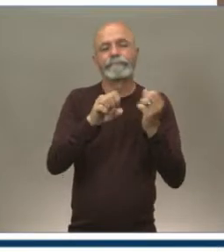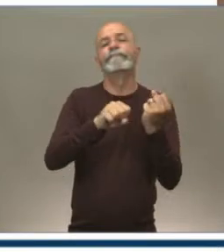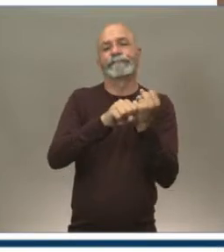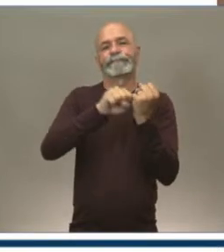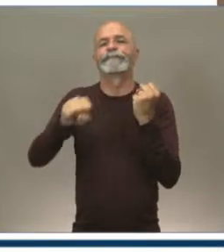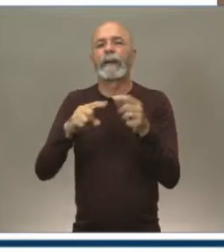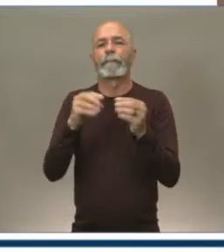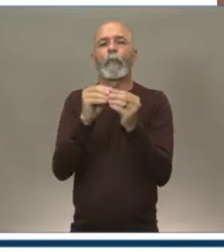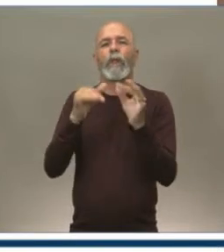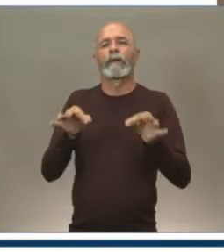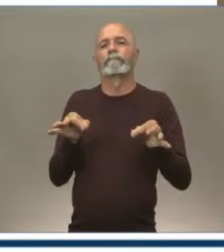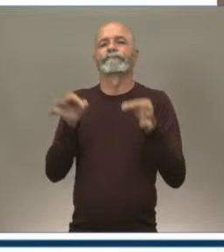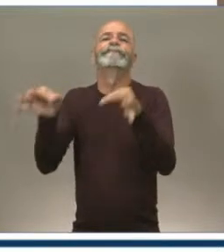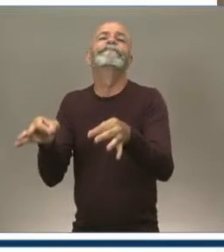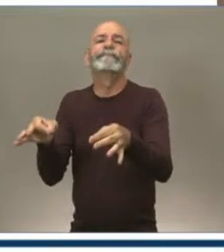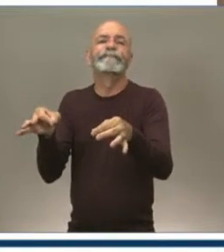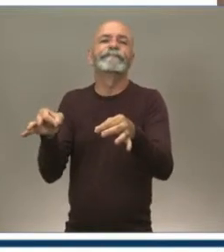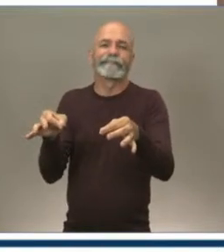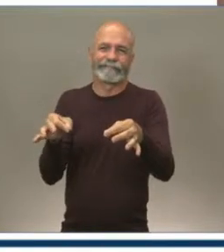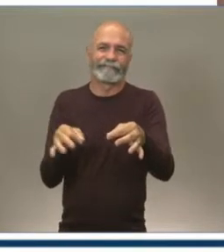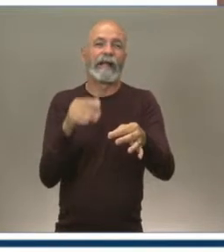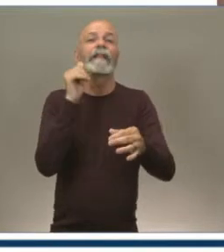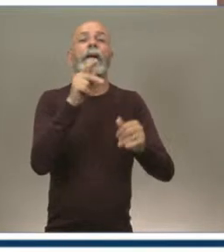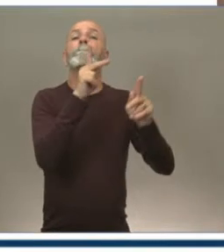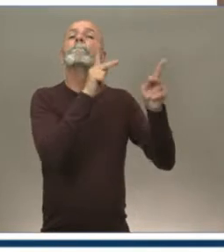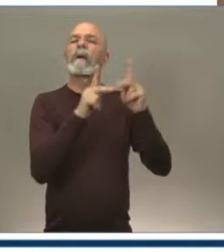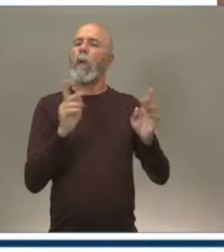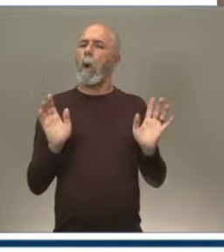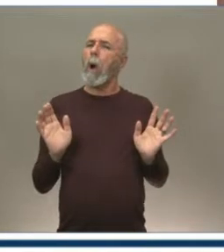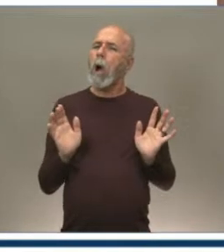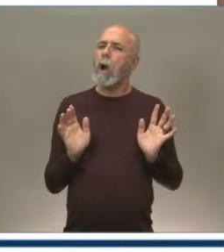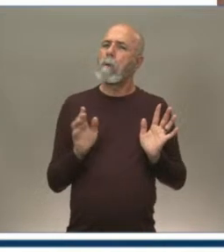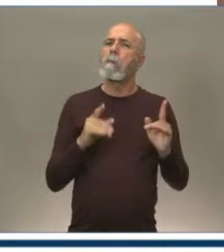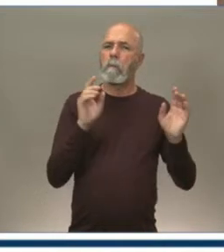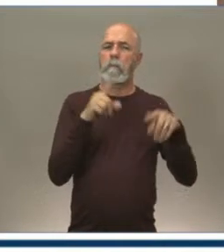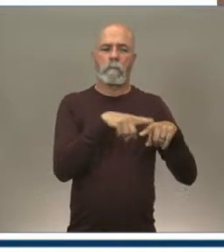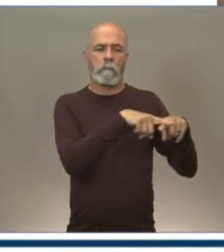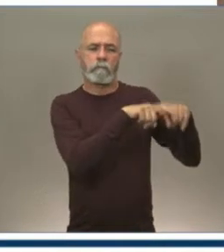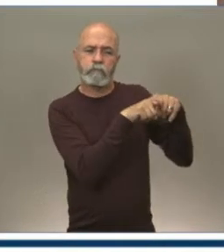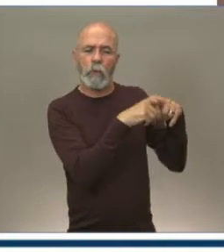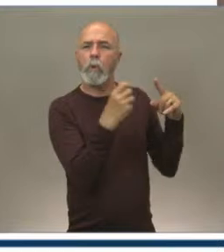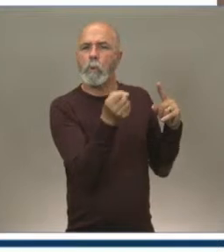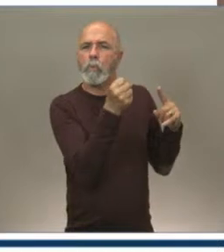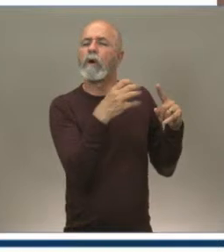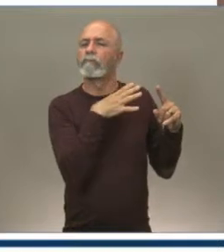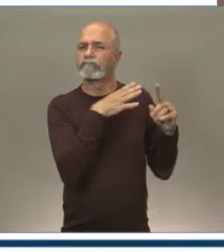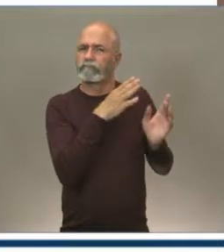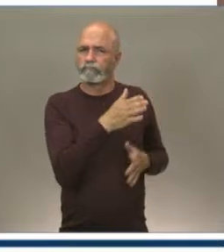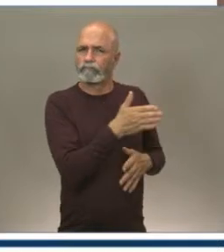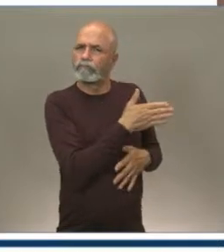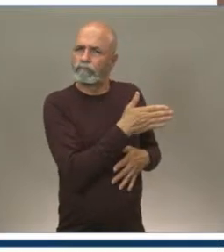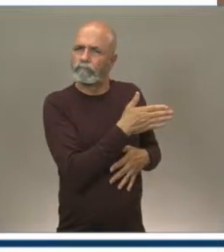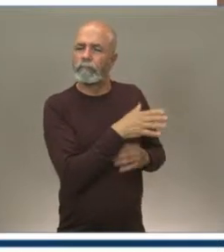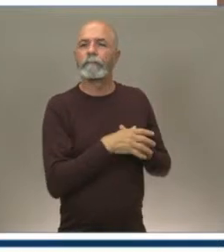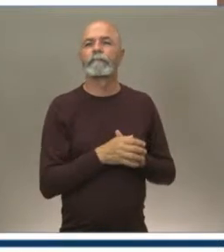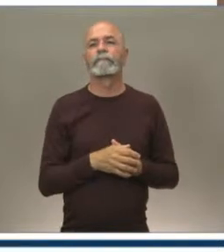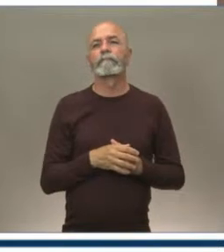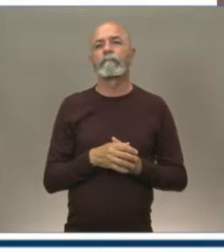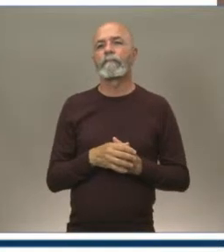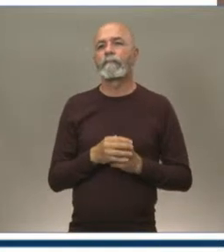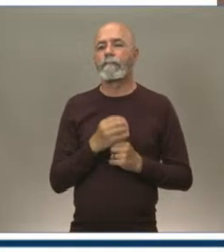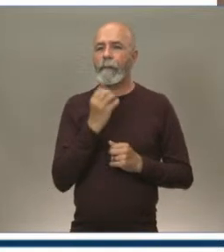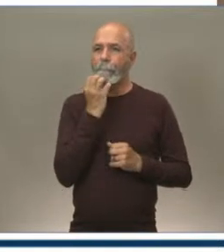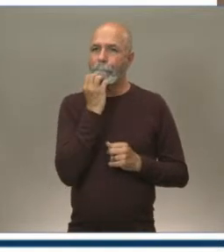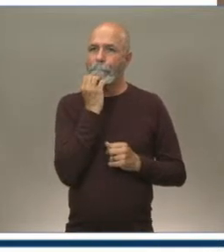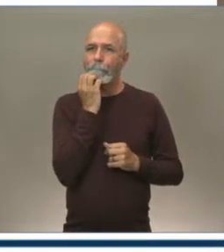they would be the ones where we would be postponing specifically. Many of the routine work that we do with